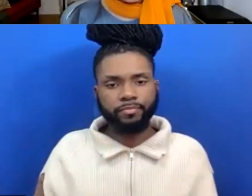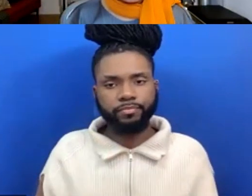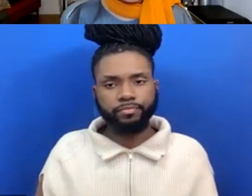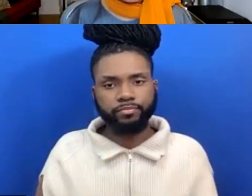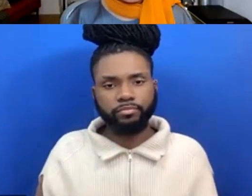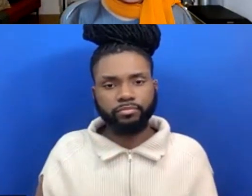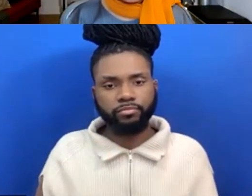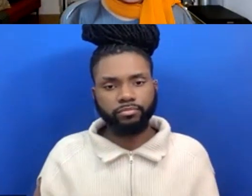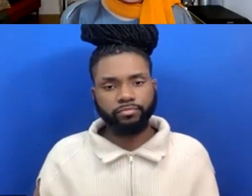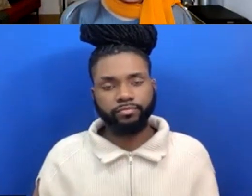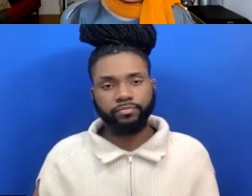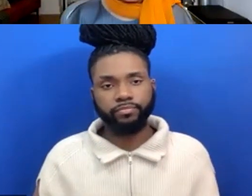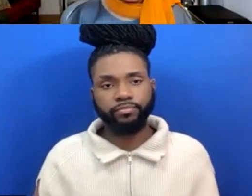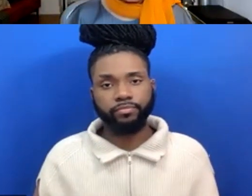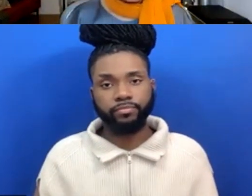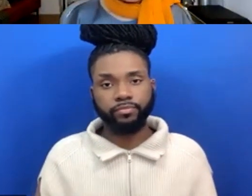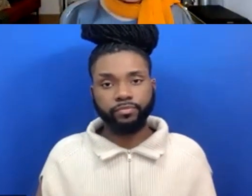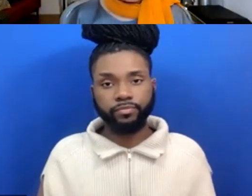Lovely.